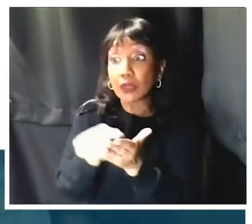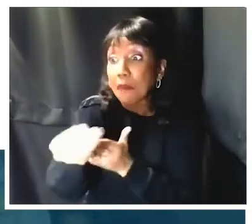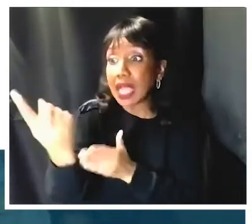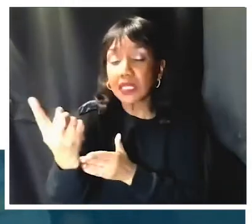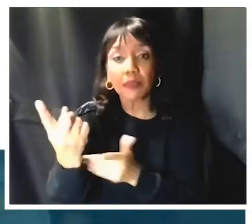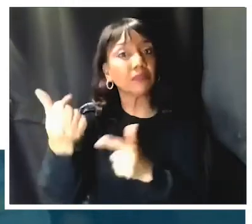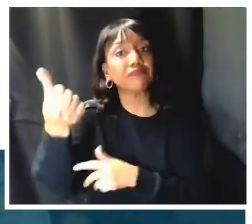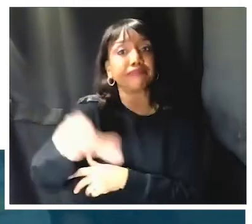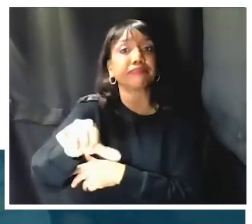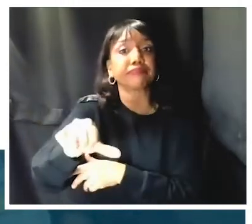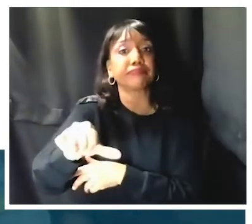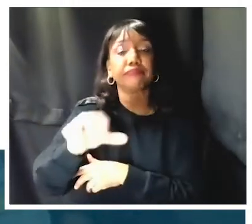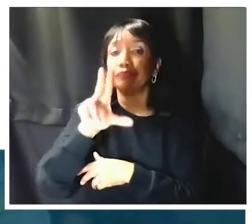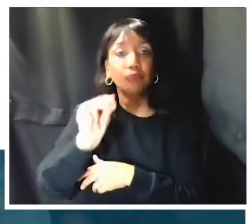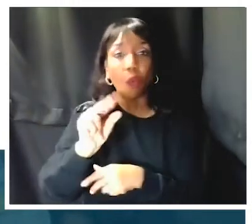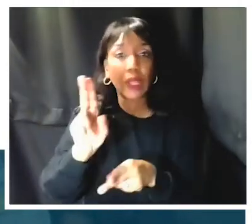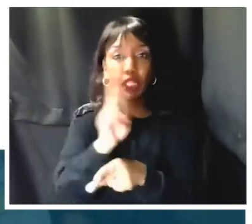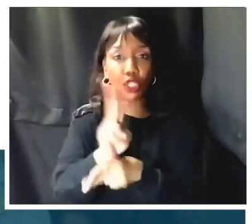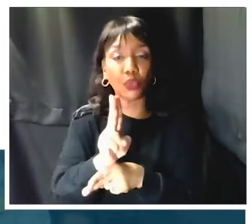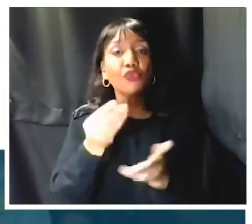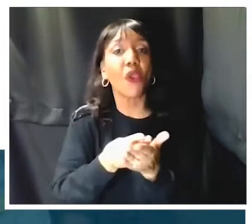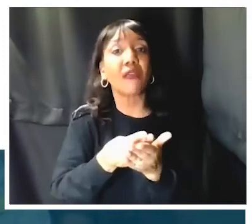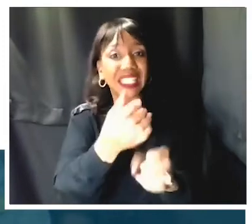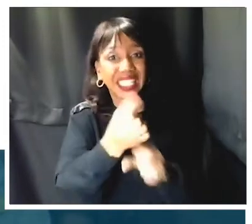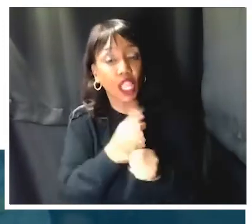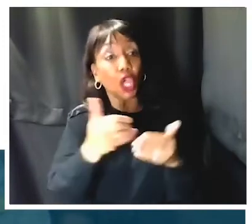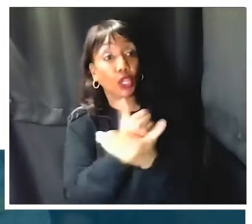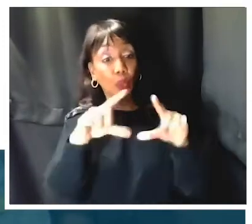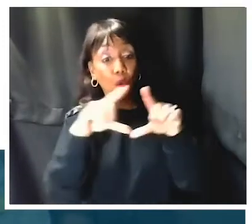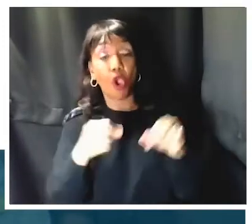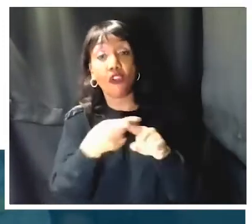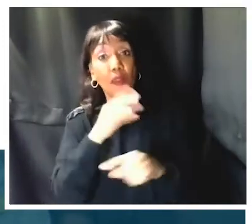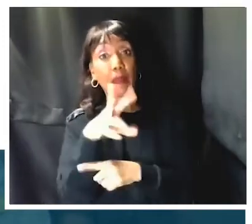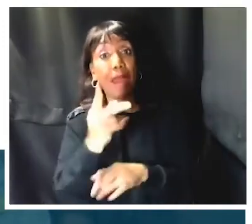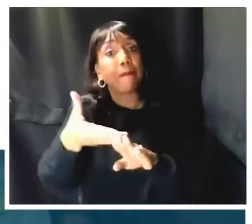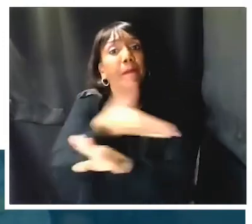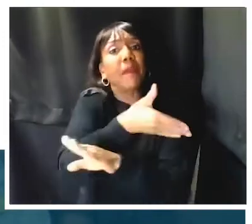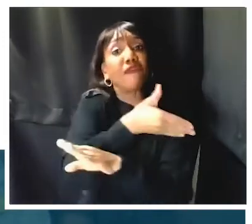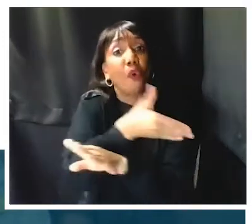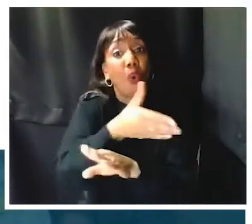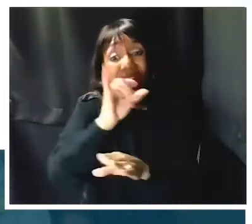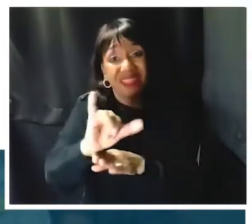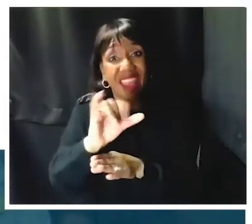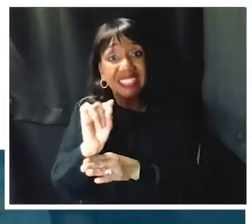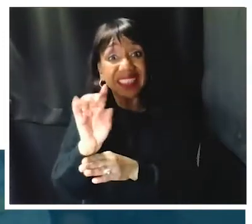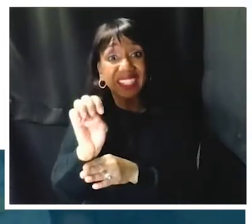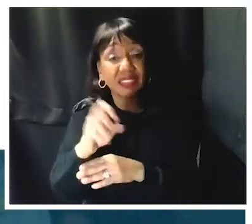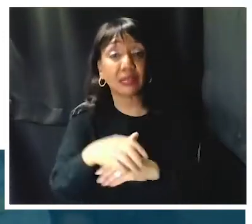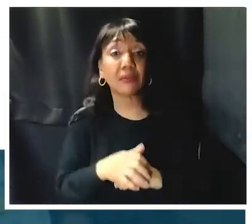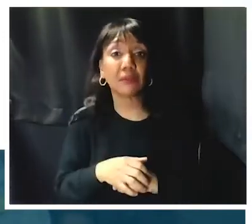declined. You will need to obtain a new card from your bank prior to the expiration date.